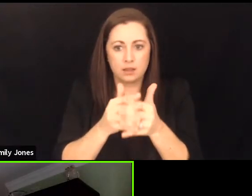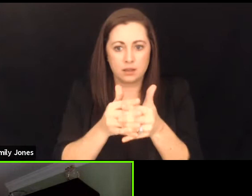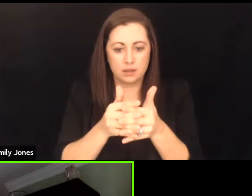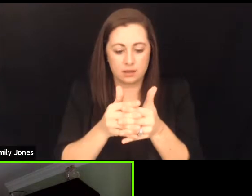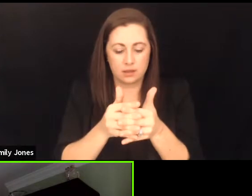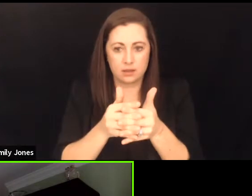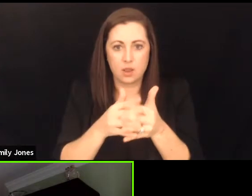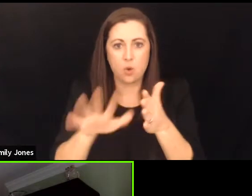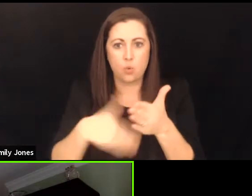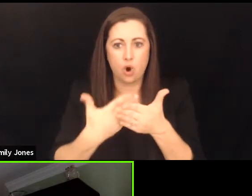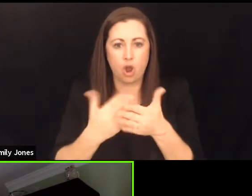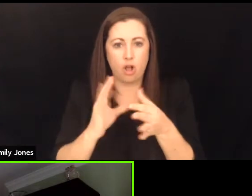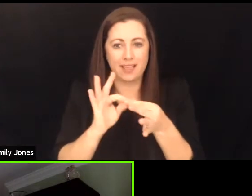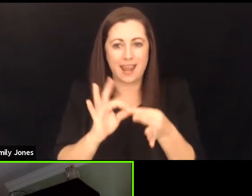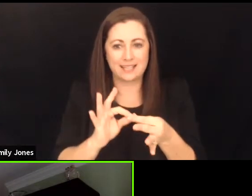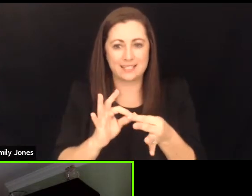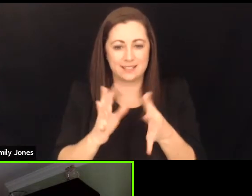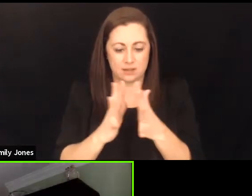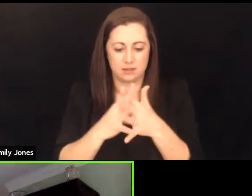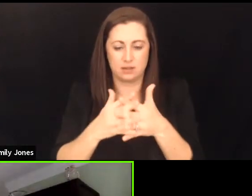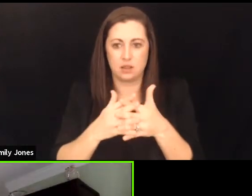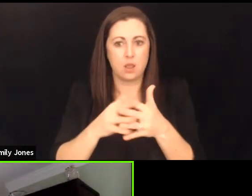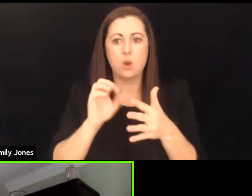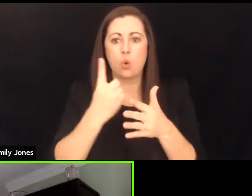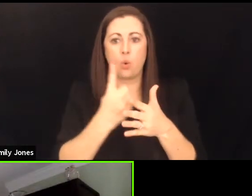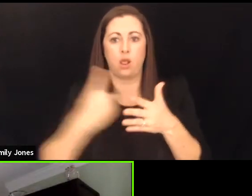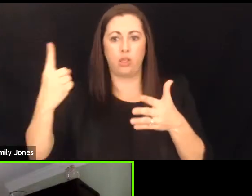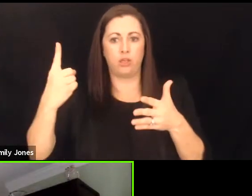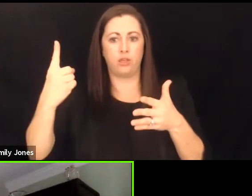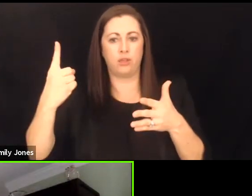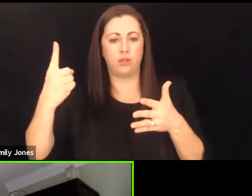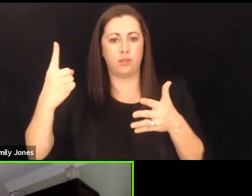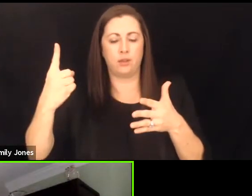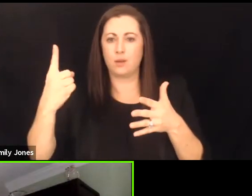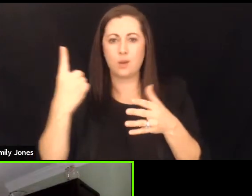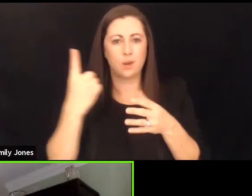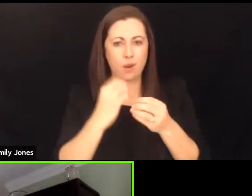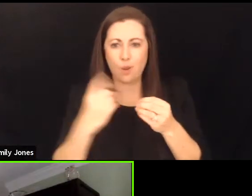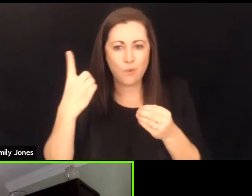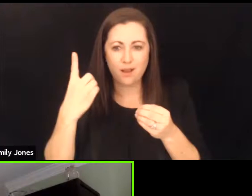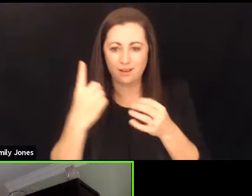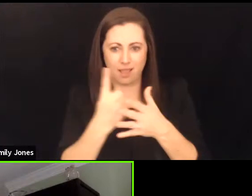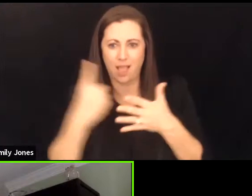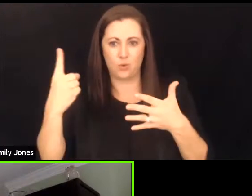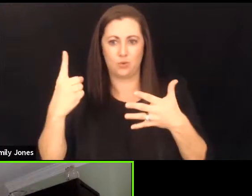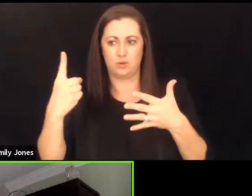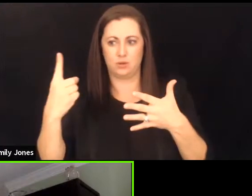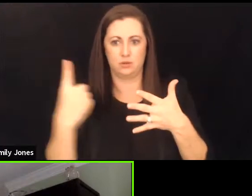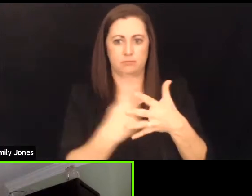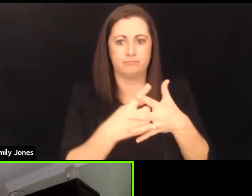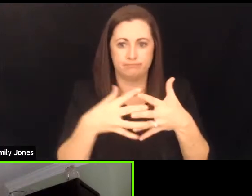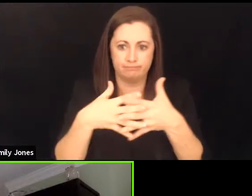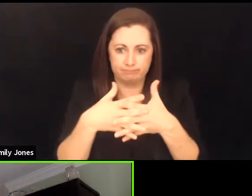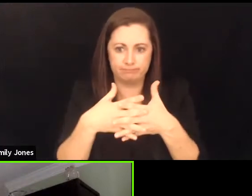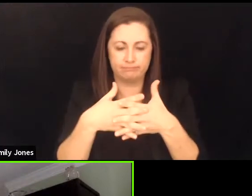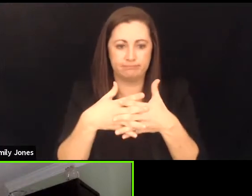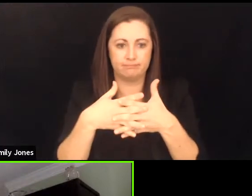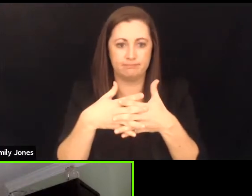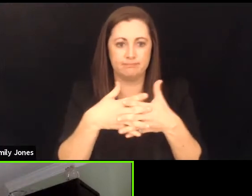all connected together. No one is left out in this circle of life in America.